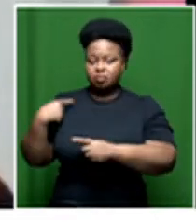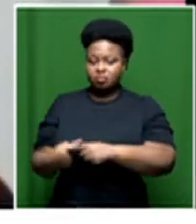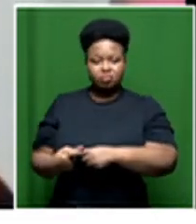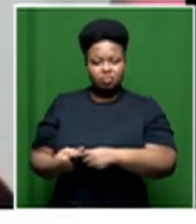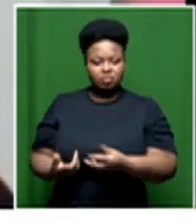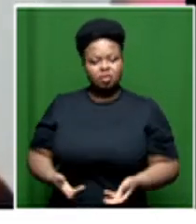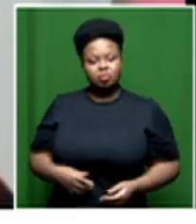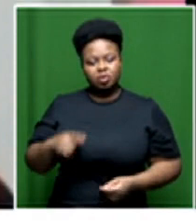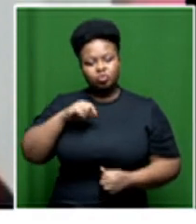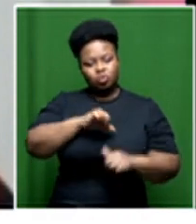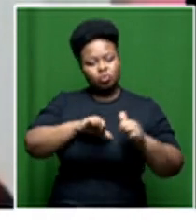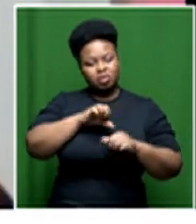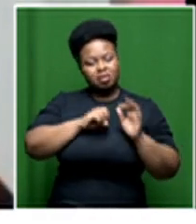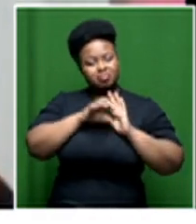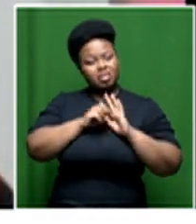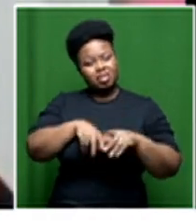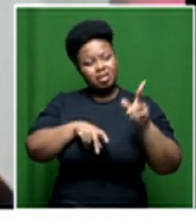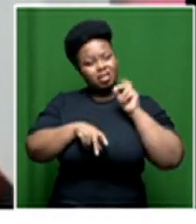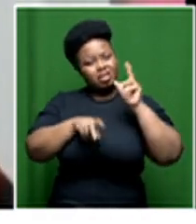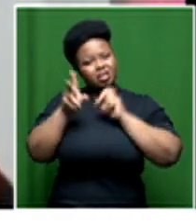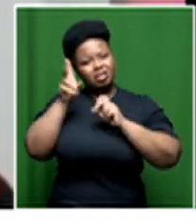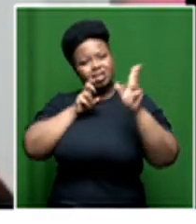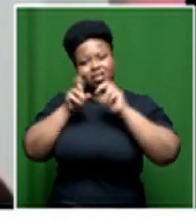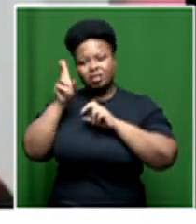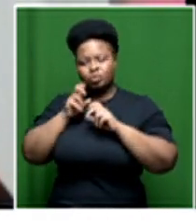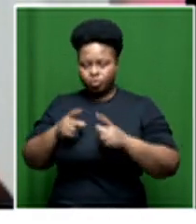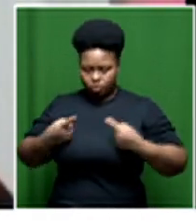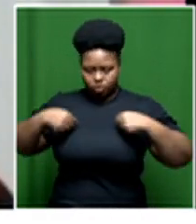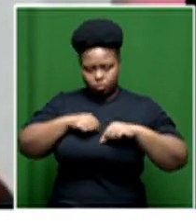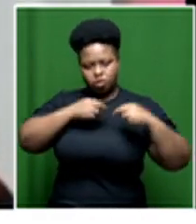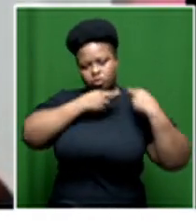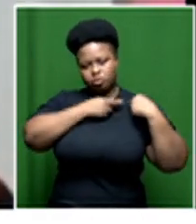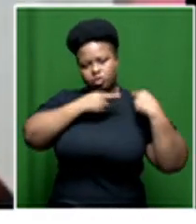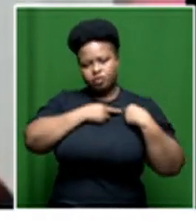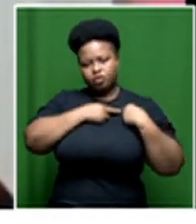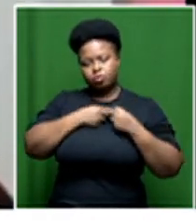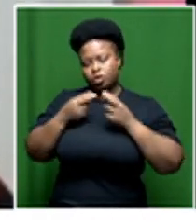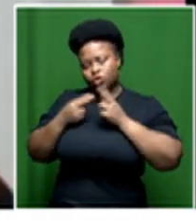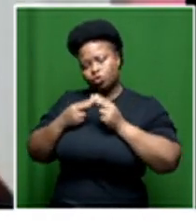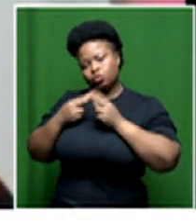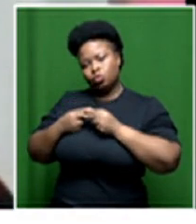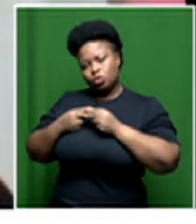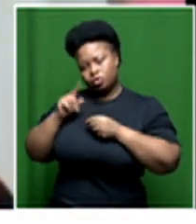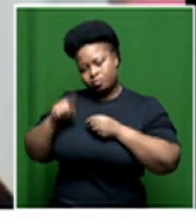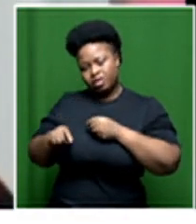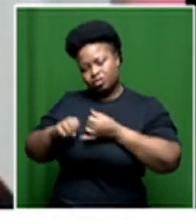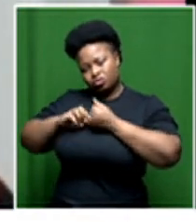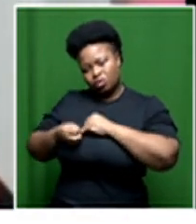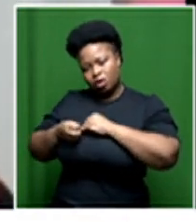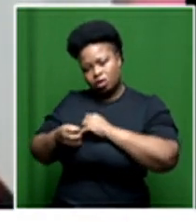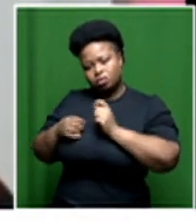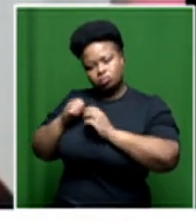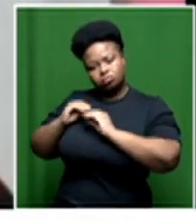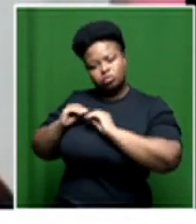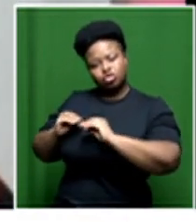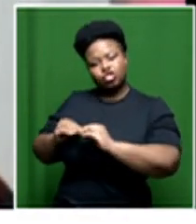there, particularly through social media. So it becomes our responsibility as the trade unions to do our best to convince